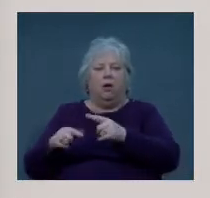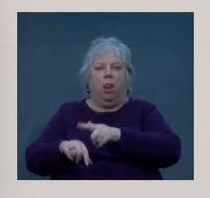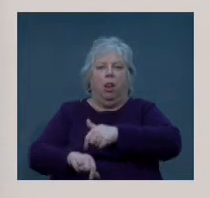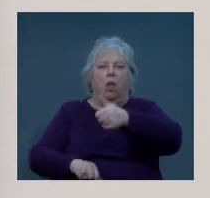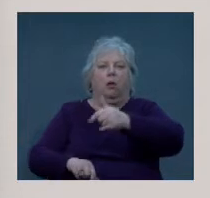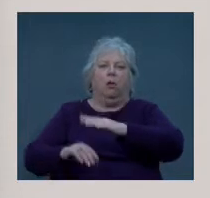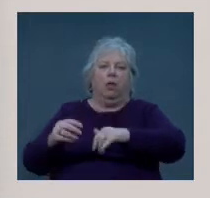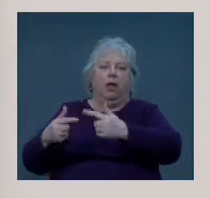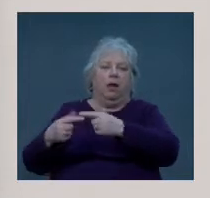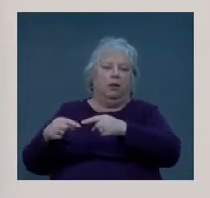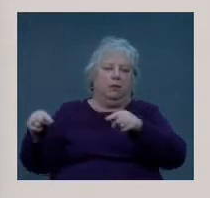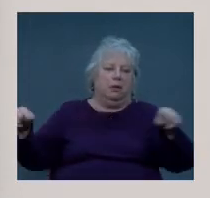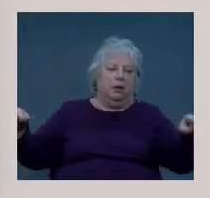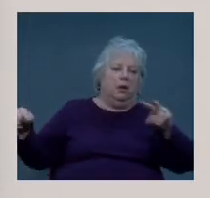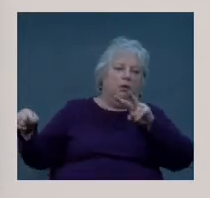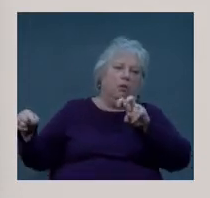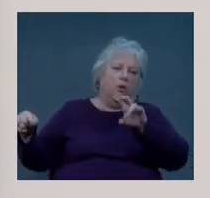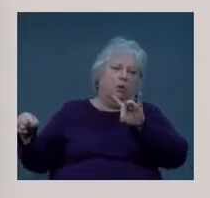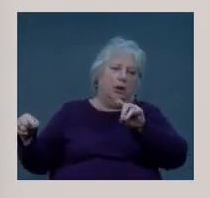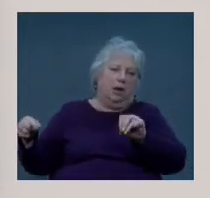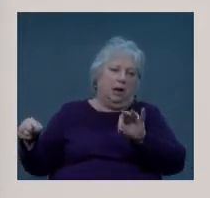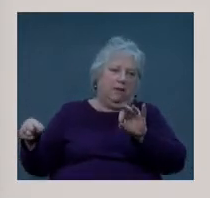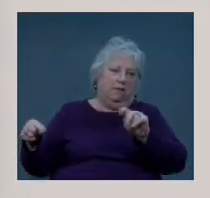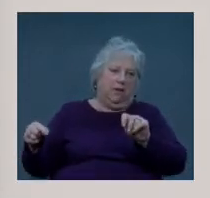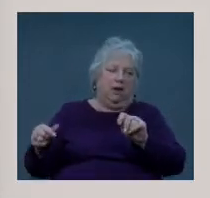such a change in the